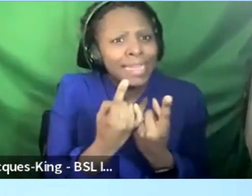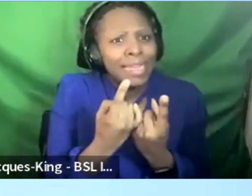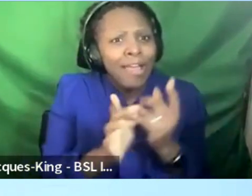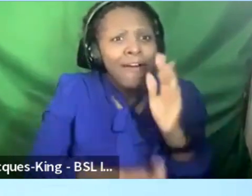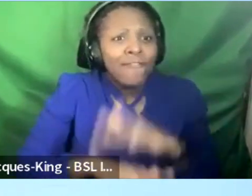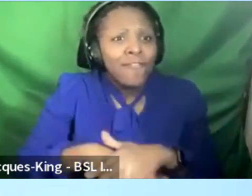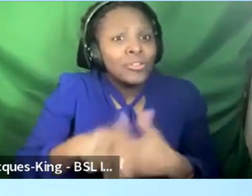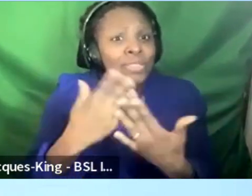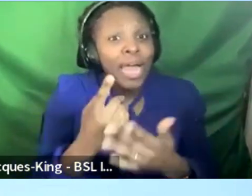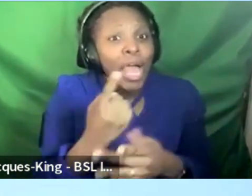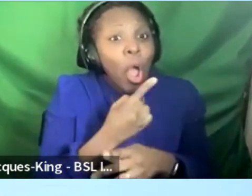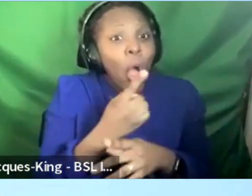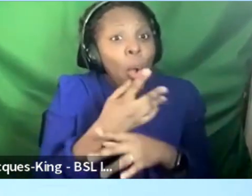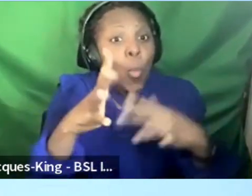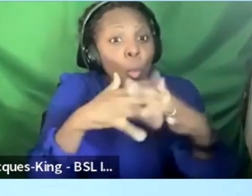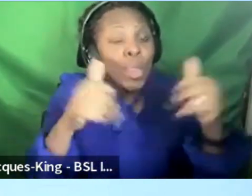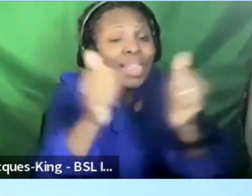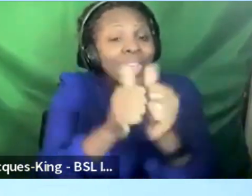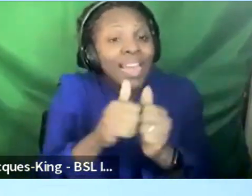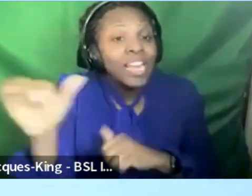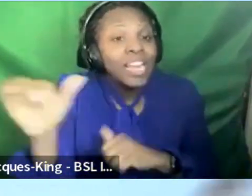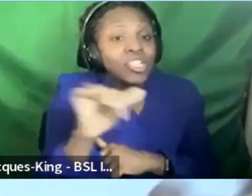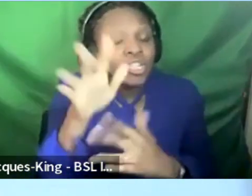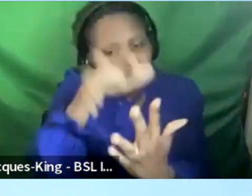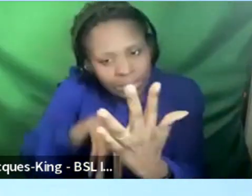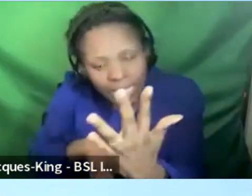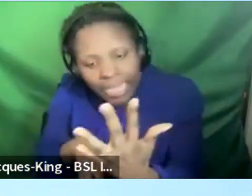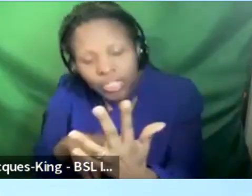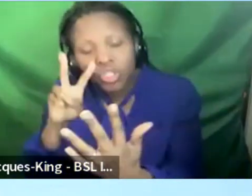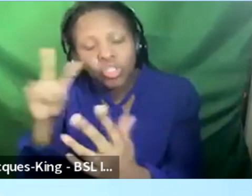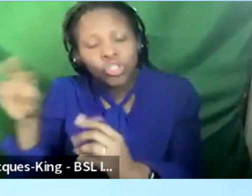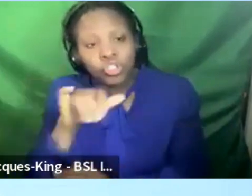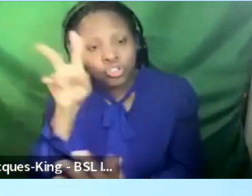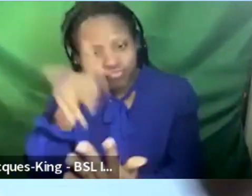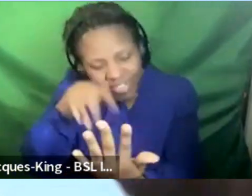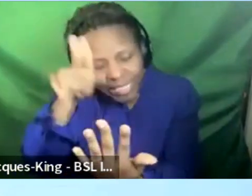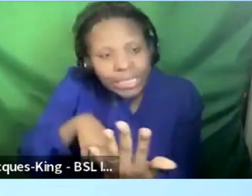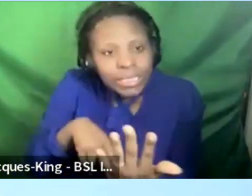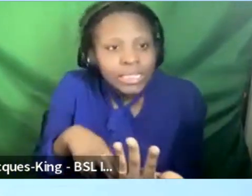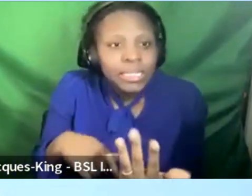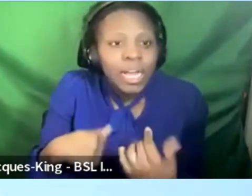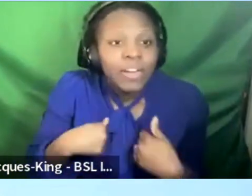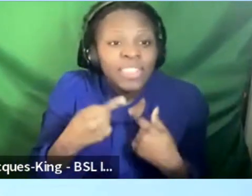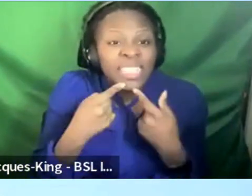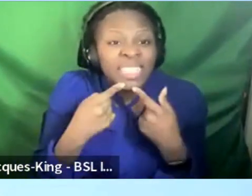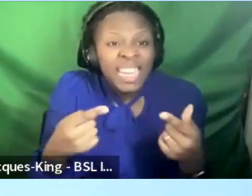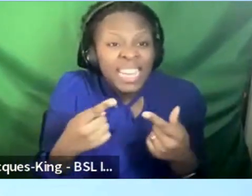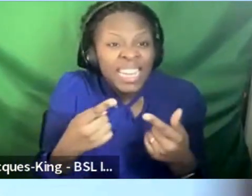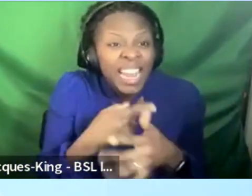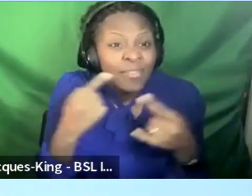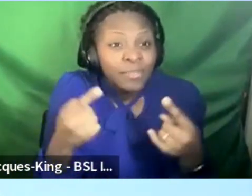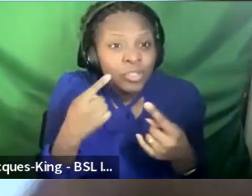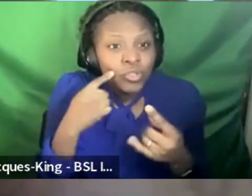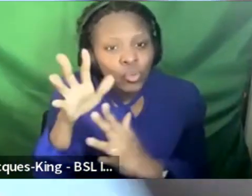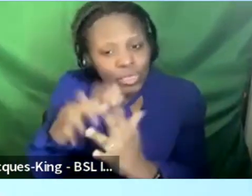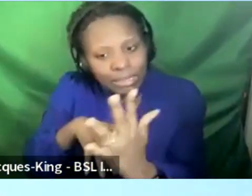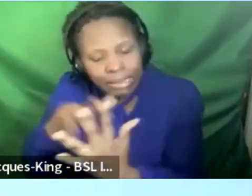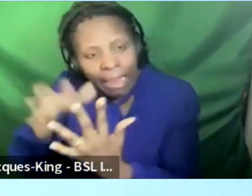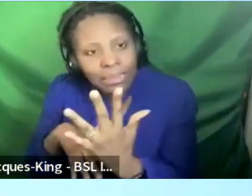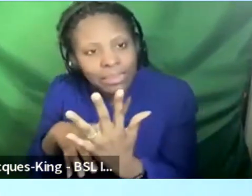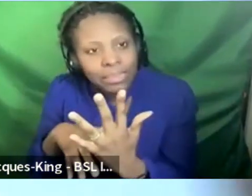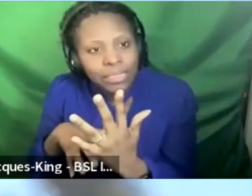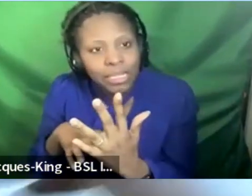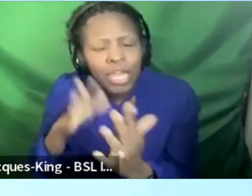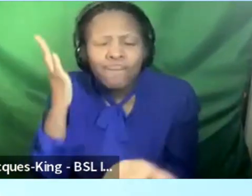obviously, to try and take on a Titan like this without at least a whole day, probably a weekend, and there should have been text that we should have